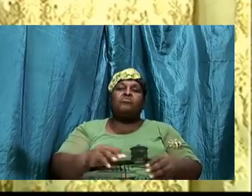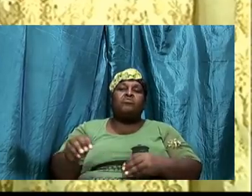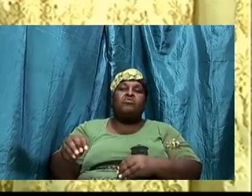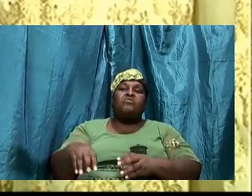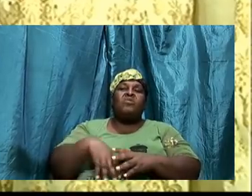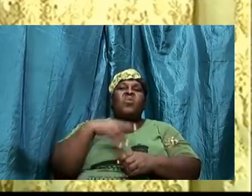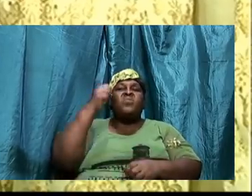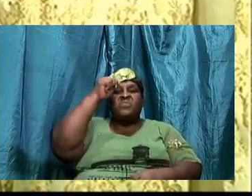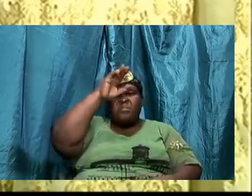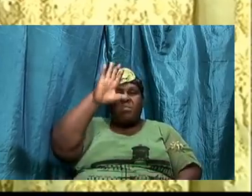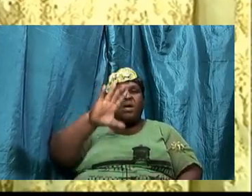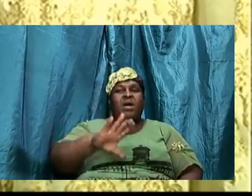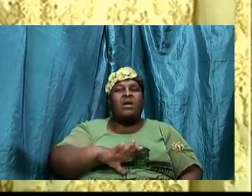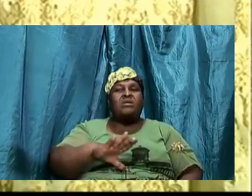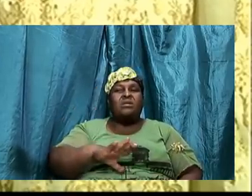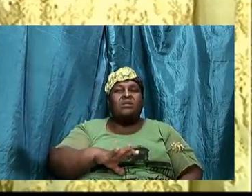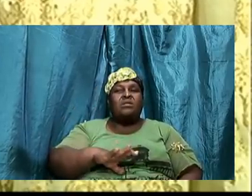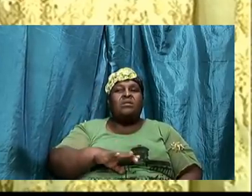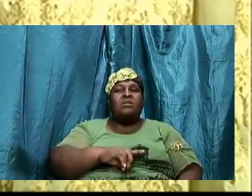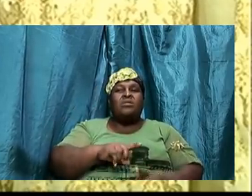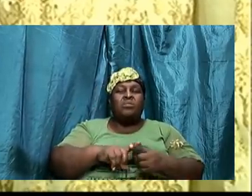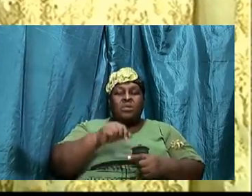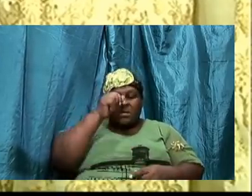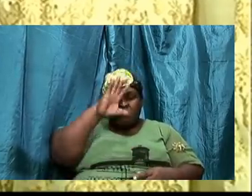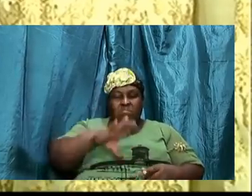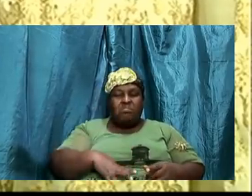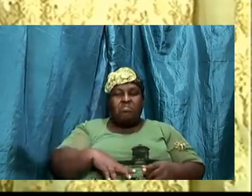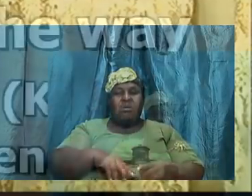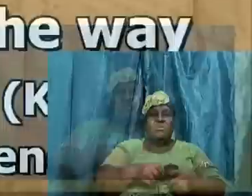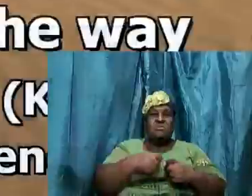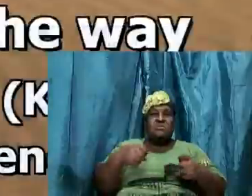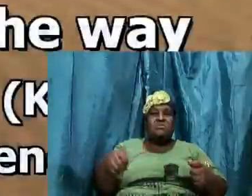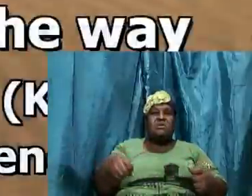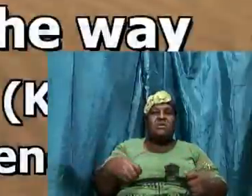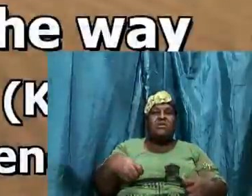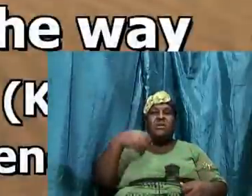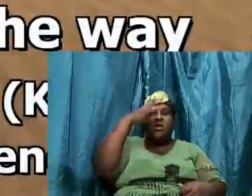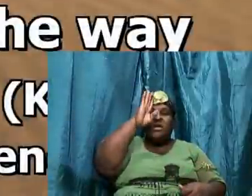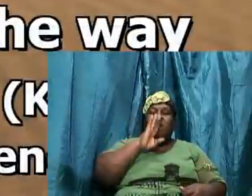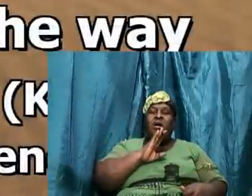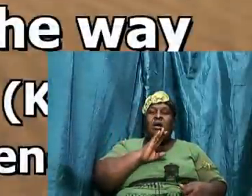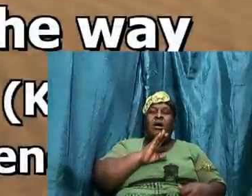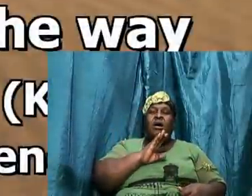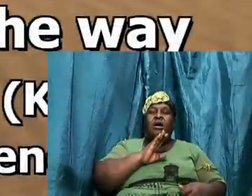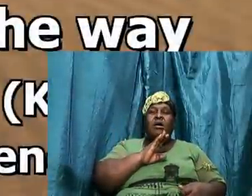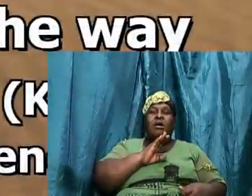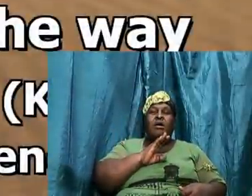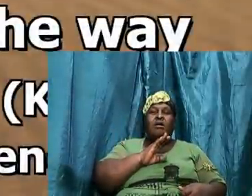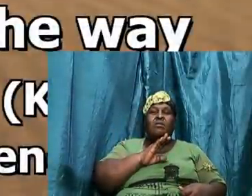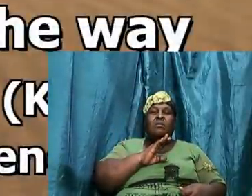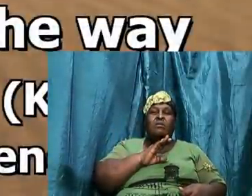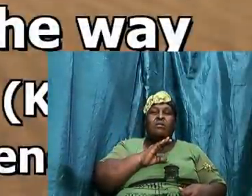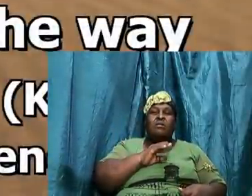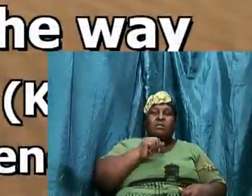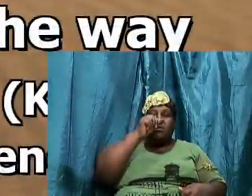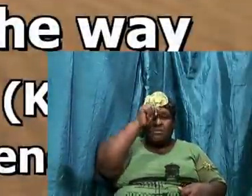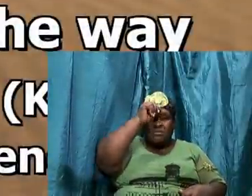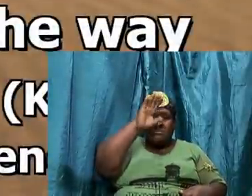This saying that this was after man's sin, you know. God drove out the man, and drove out the